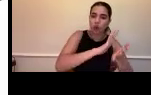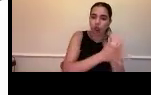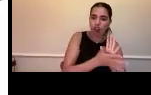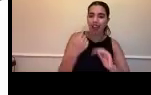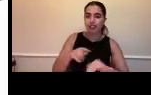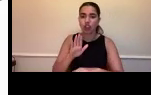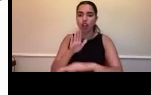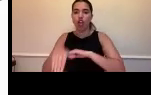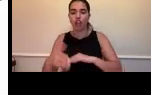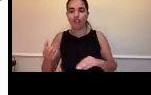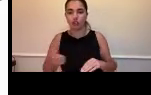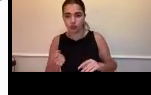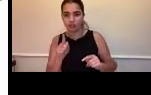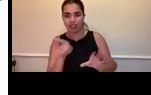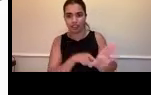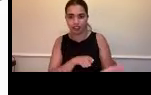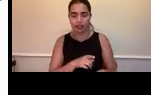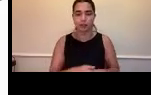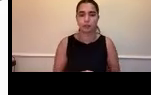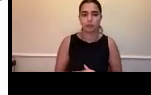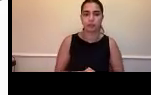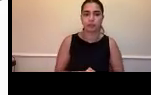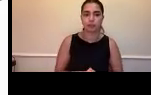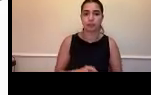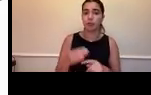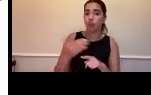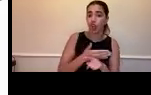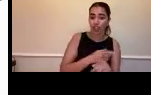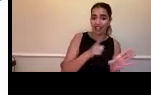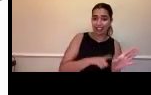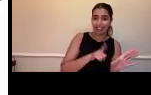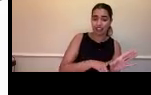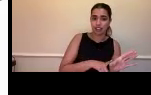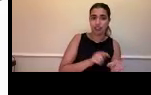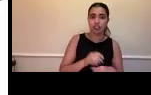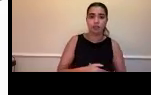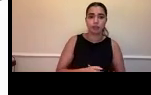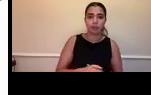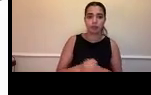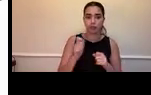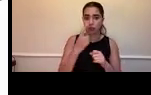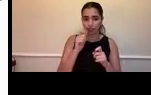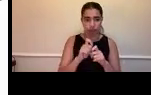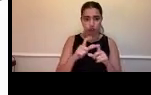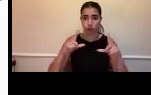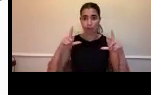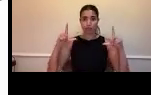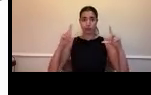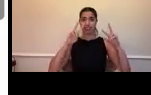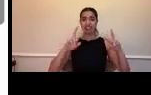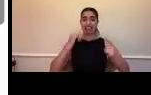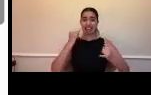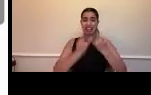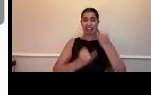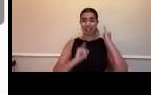particular year. You can look at earlier years, you can zoom out to try and see how horrible the overshoot